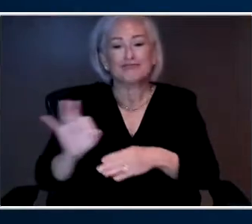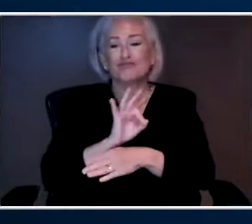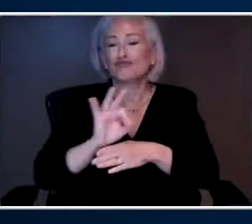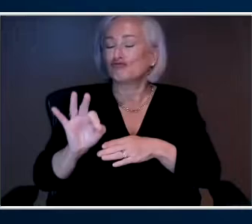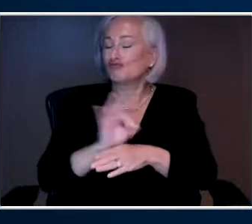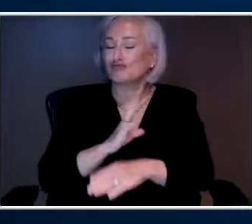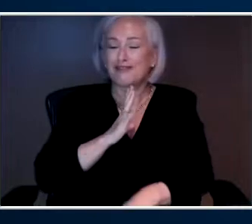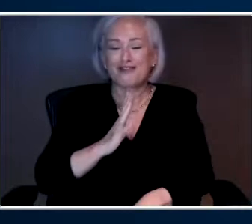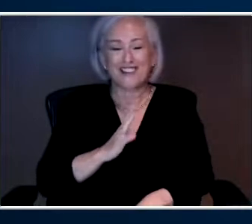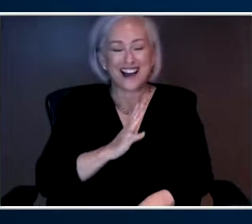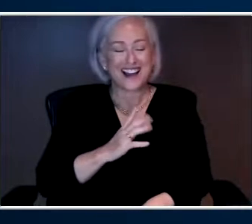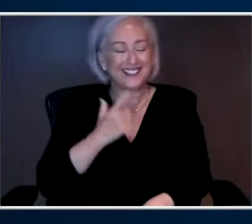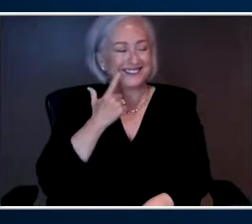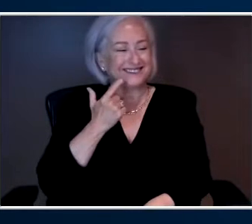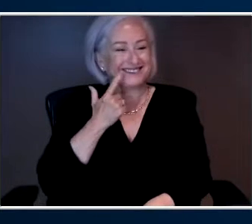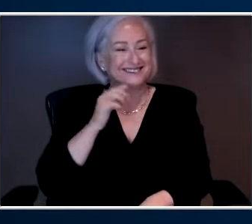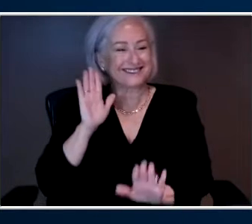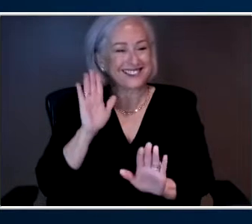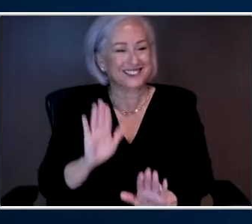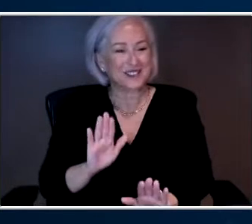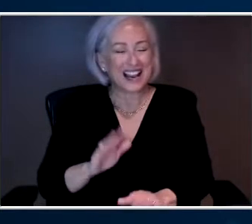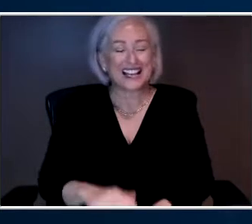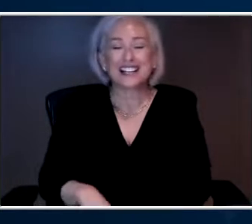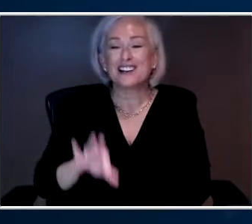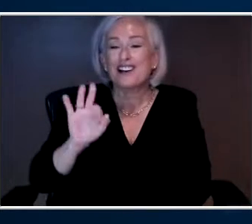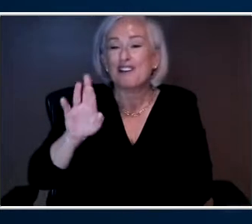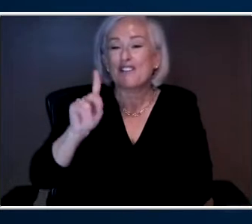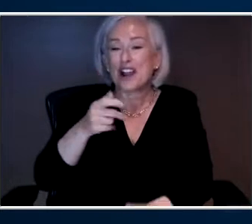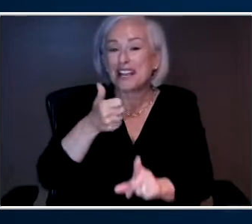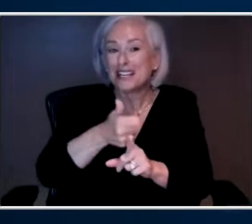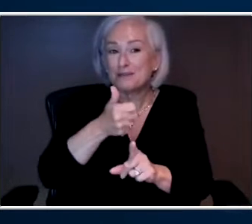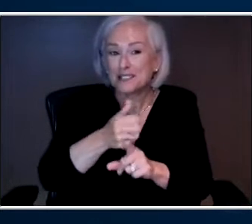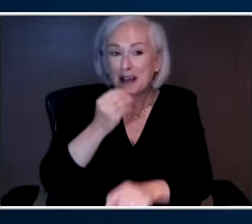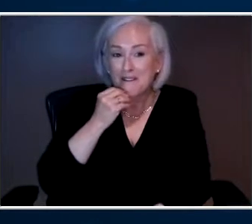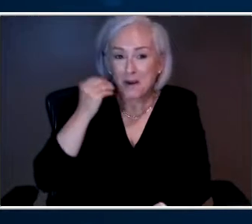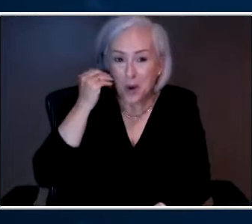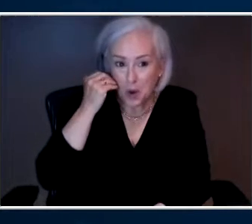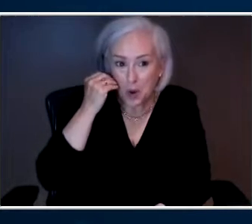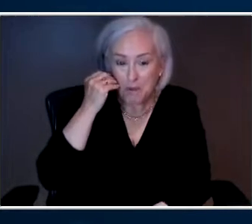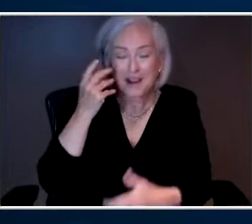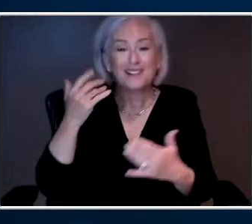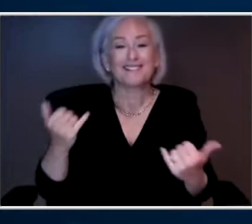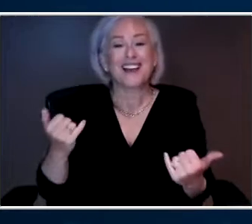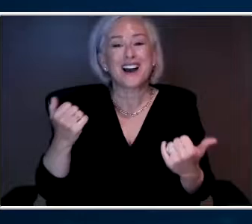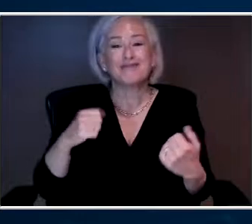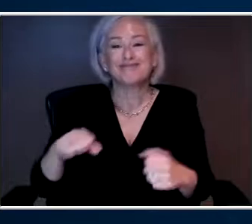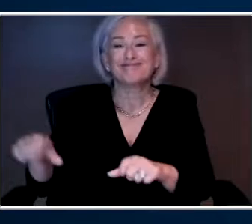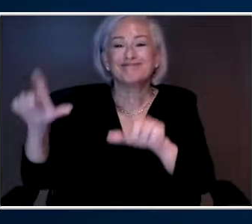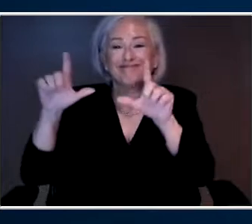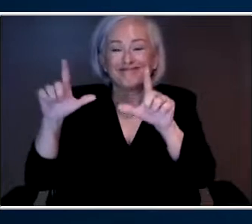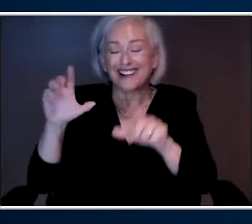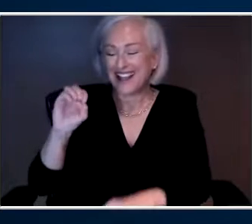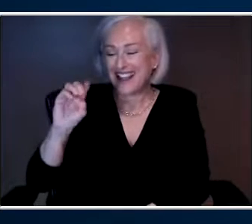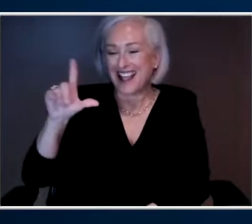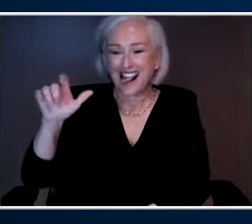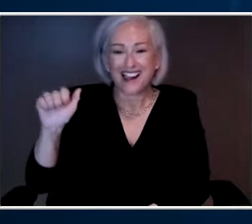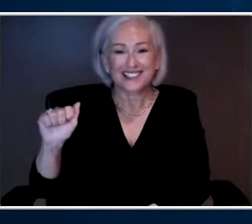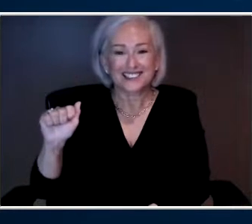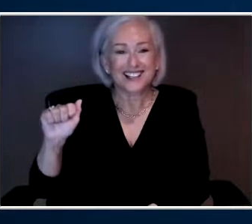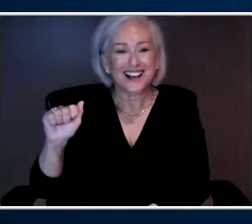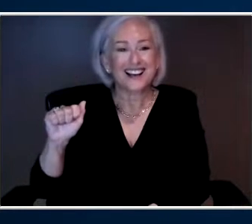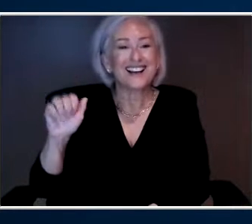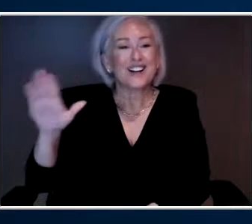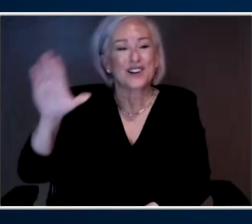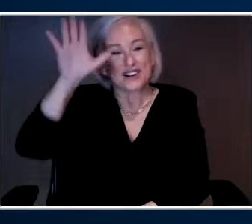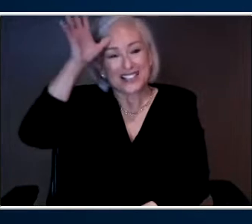hear. So while Frank is at home, we're also connected with Elsa and her dad, Kevin. They are in the St. Louis area.